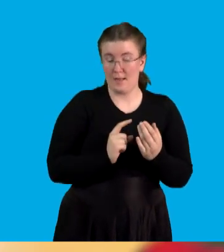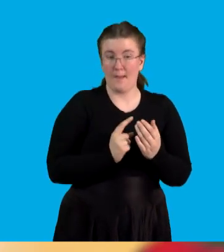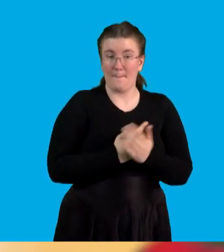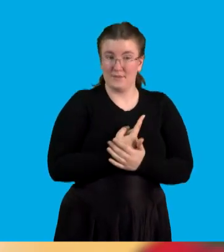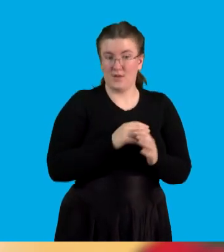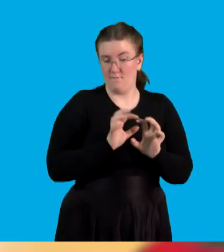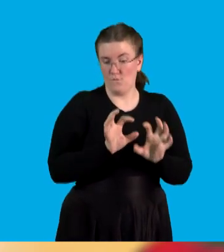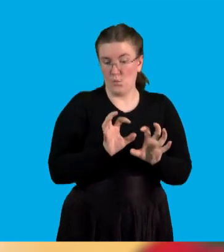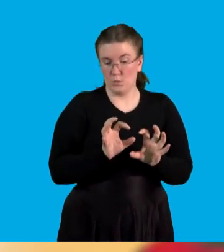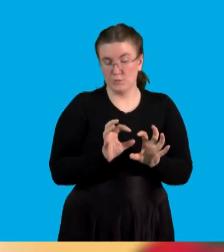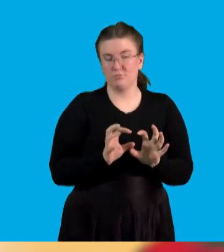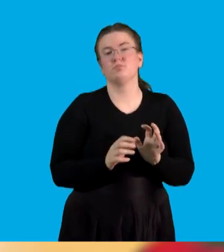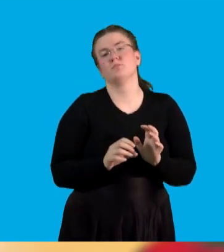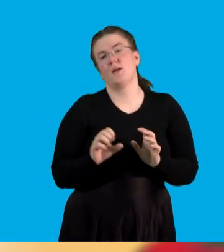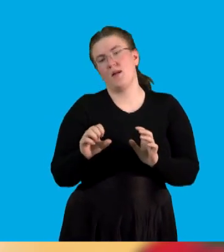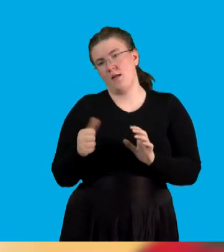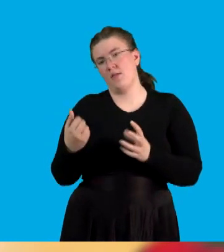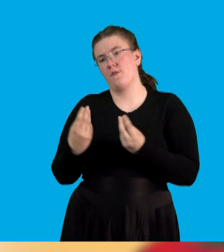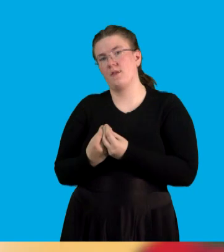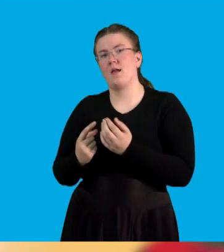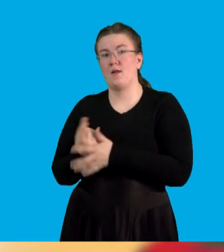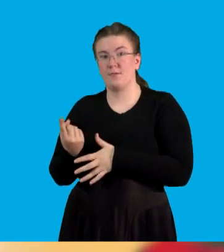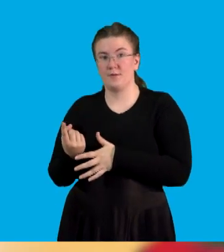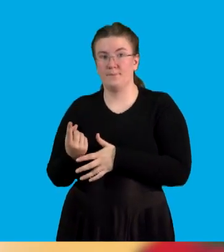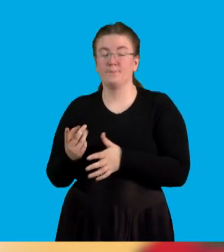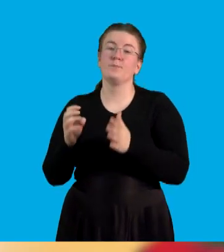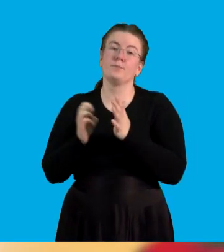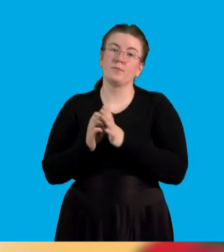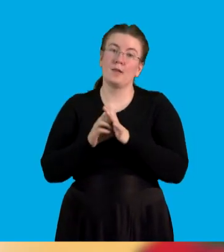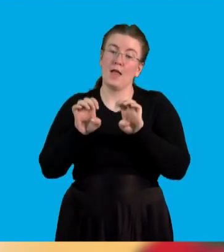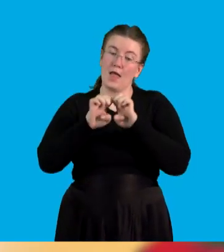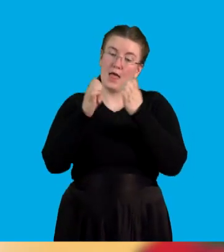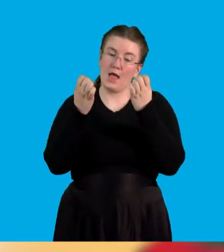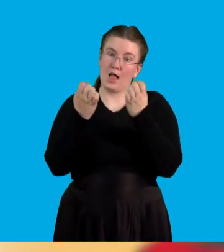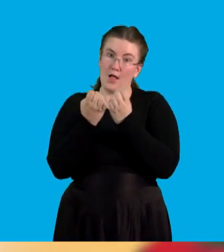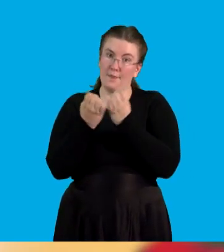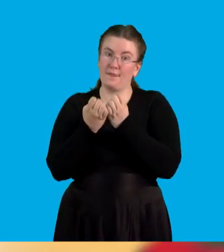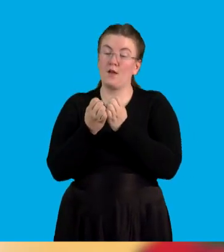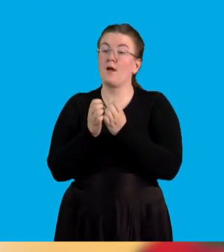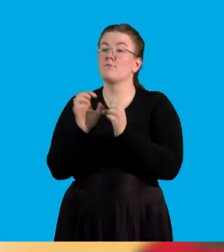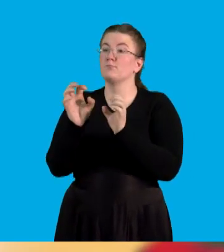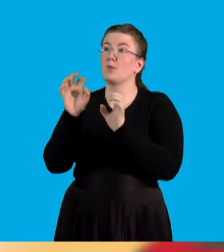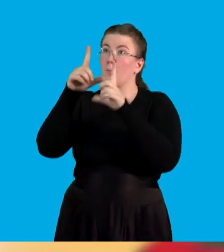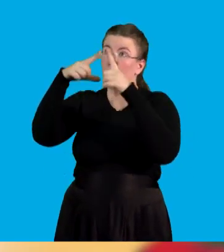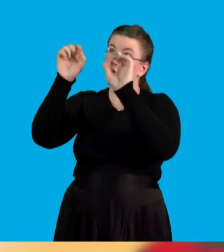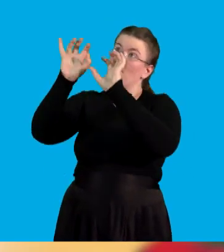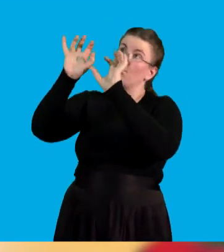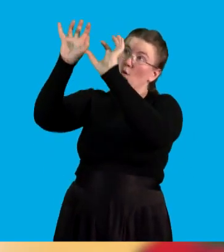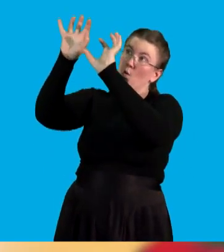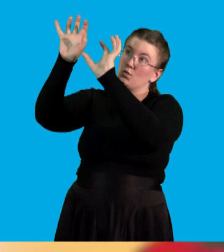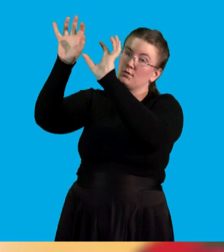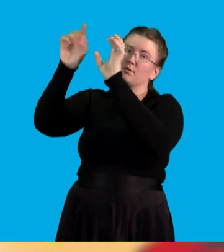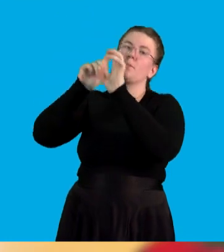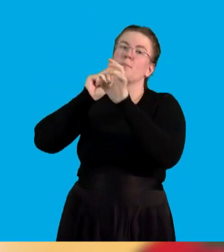but opposite reaction, as we have said. If the Earth applies a force onto the moon will apply the very same force onto the Earth, but then in